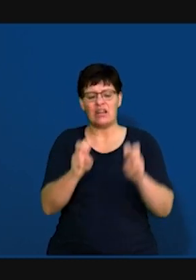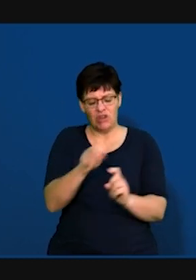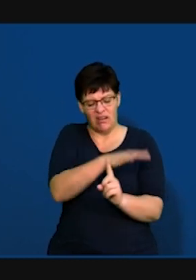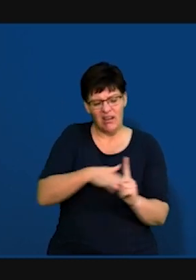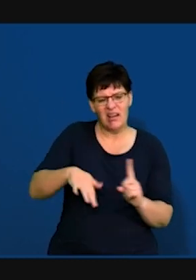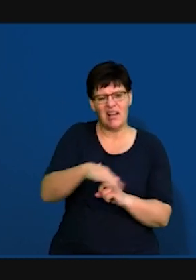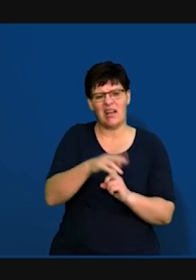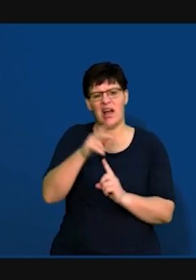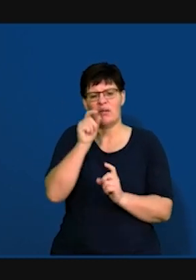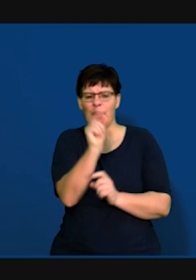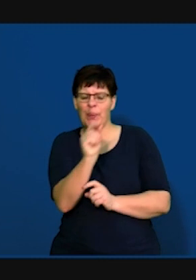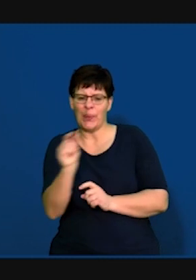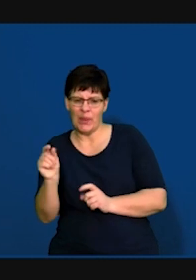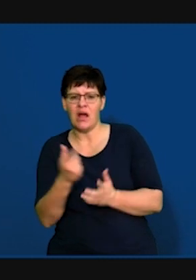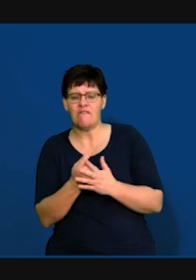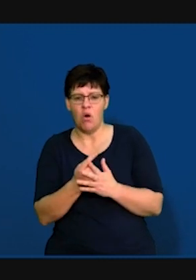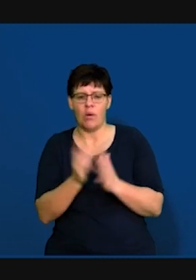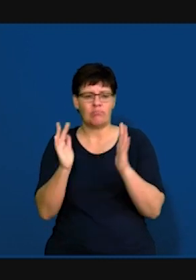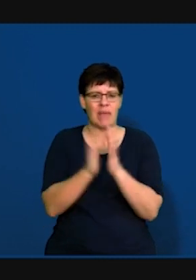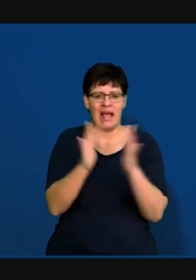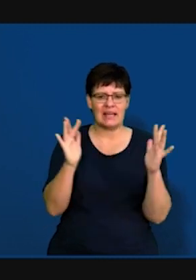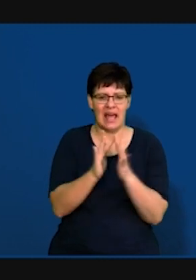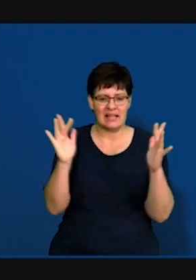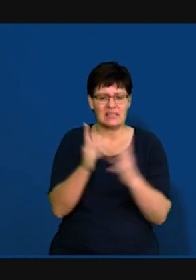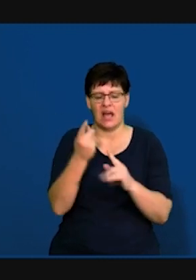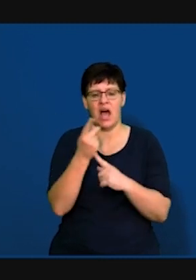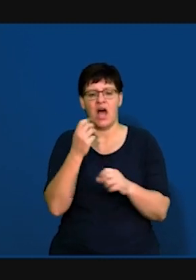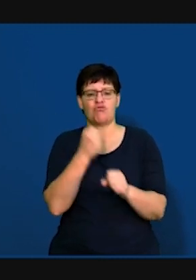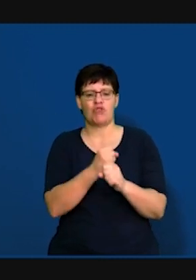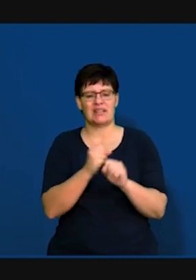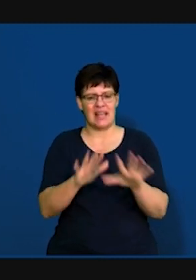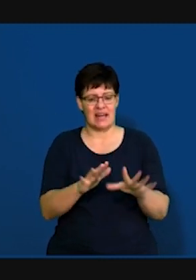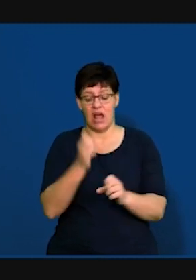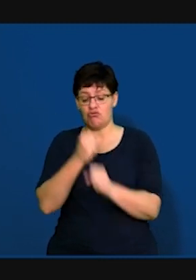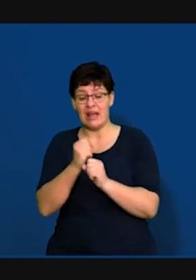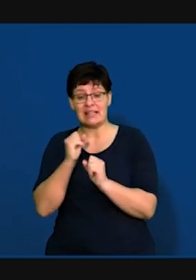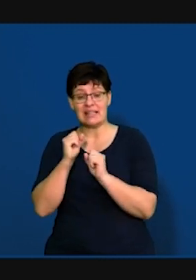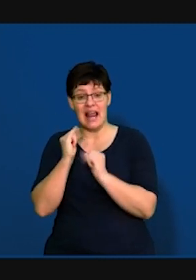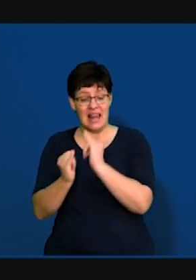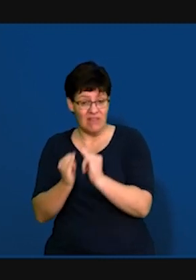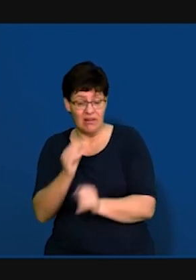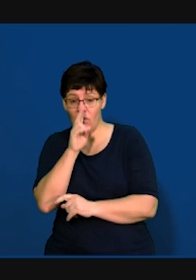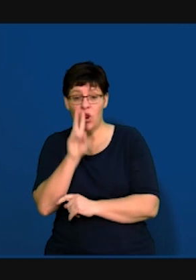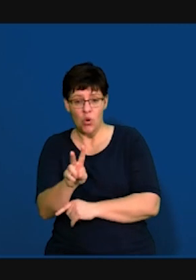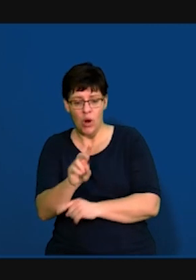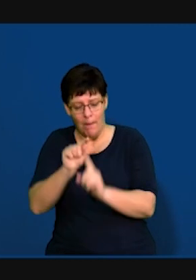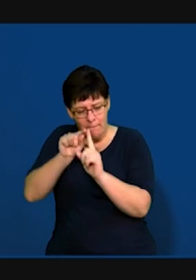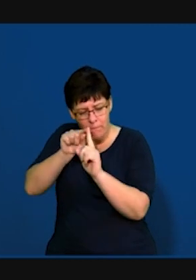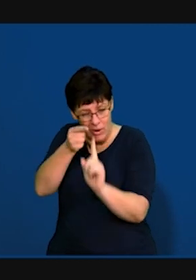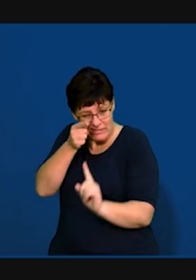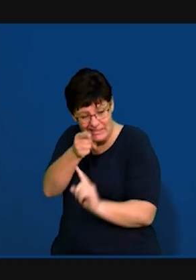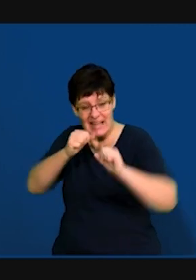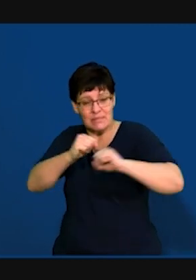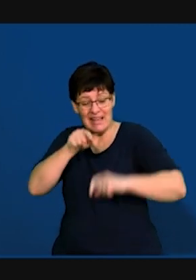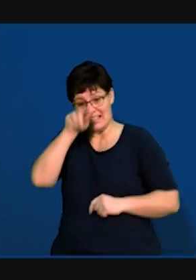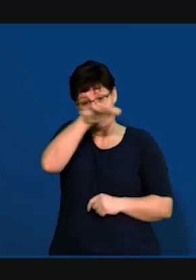in terms of magnets in grade 10. And then in grade 11, we also looked at, point charges in space. So